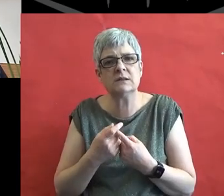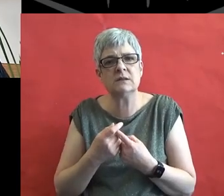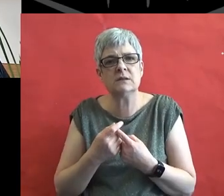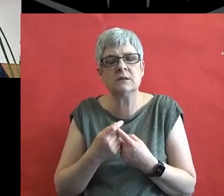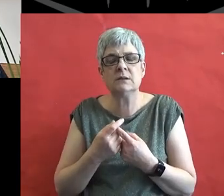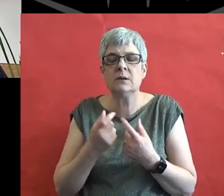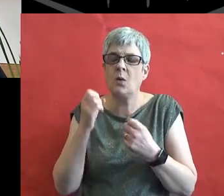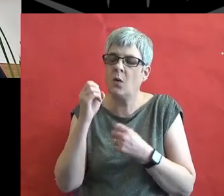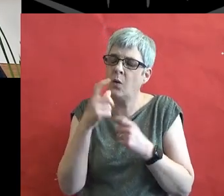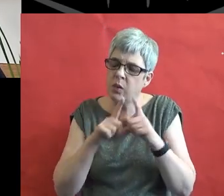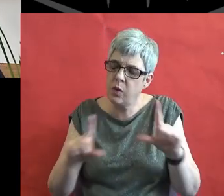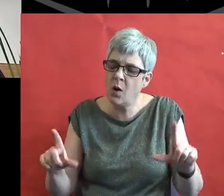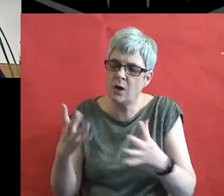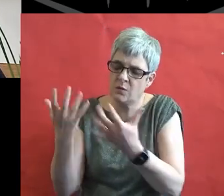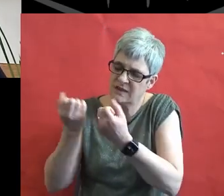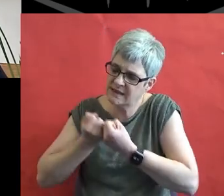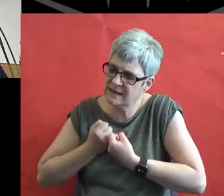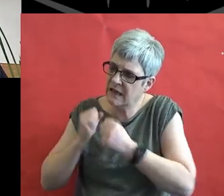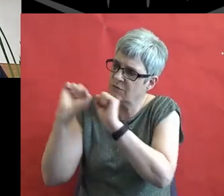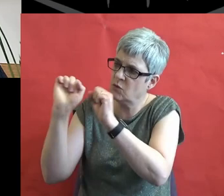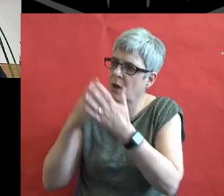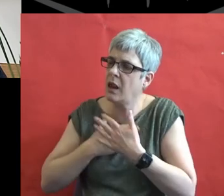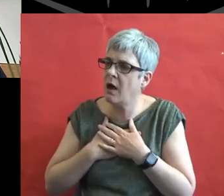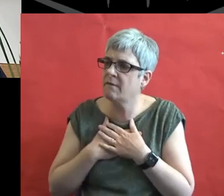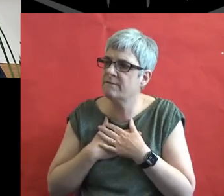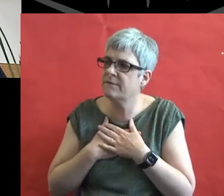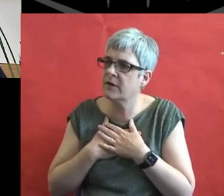O Lord, we receive your love